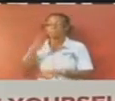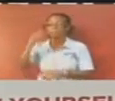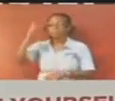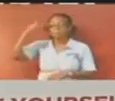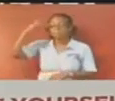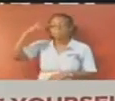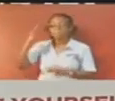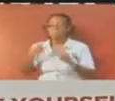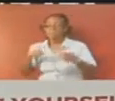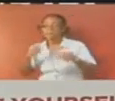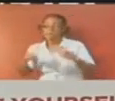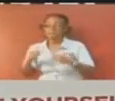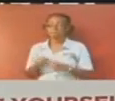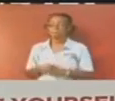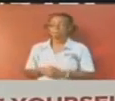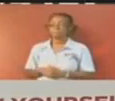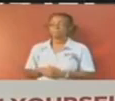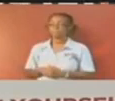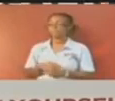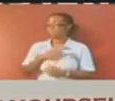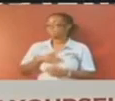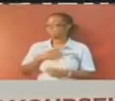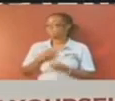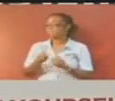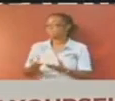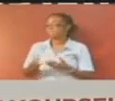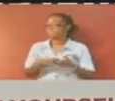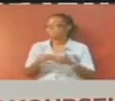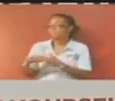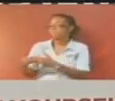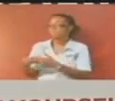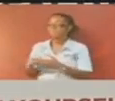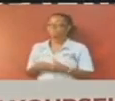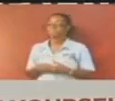Provide leadership, please.